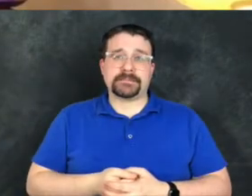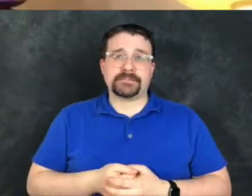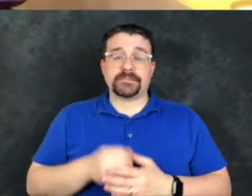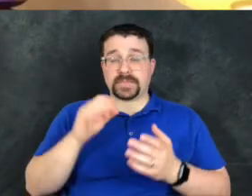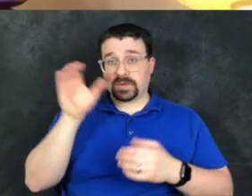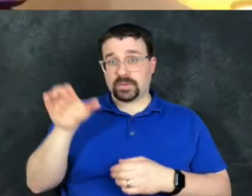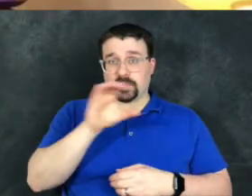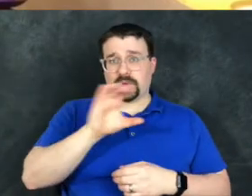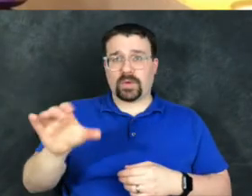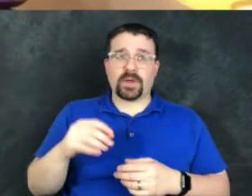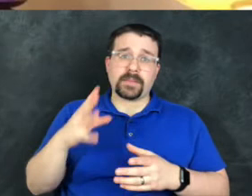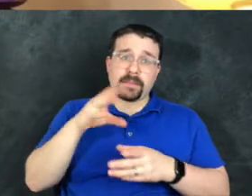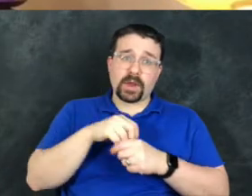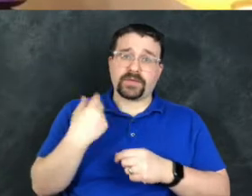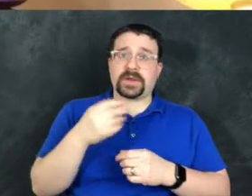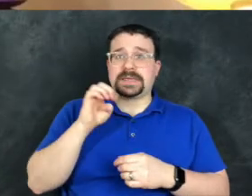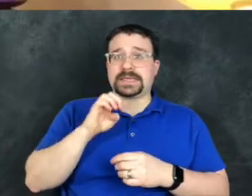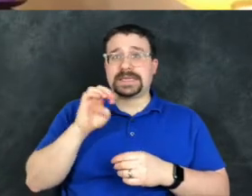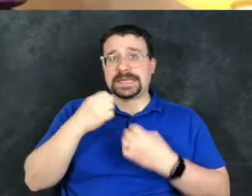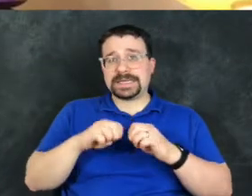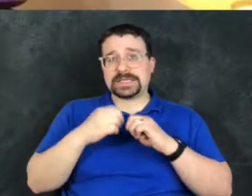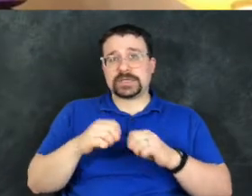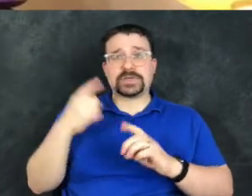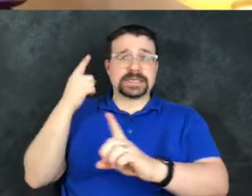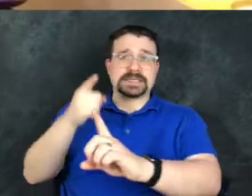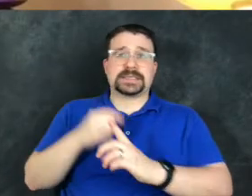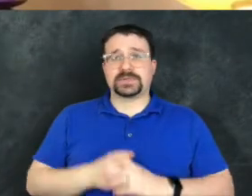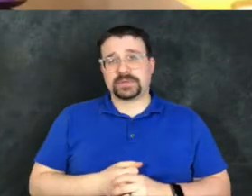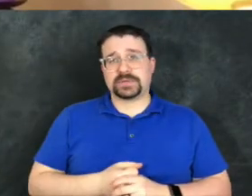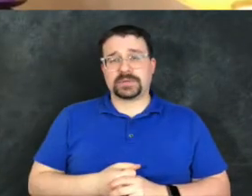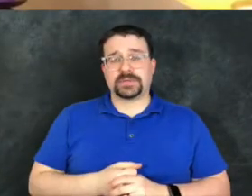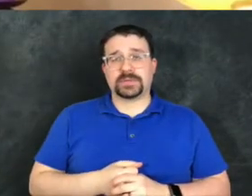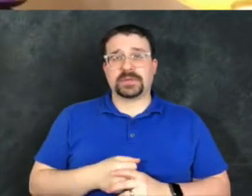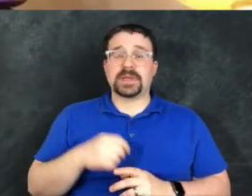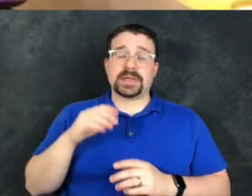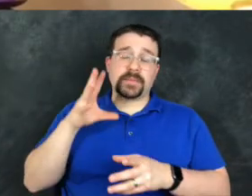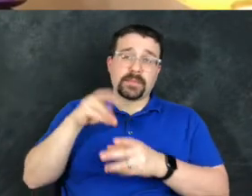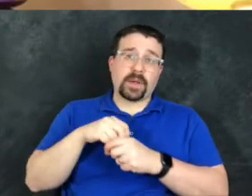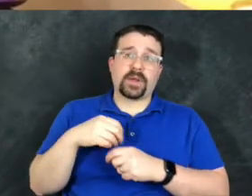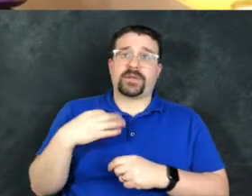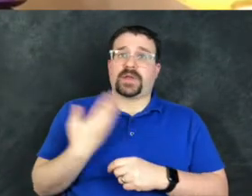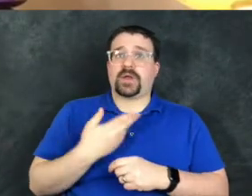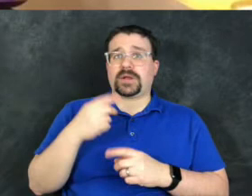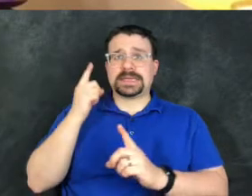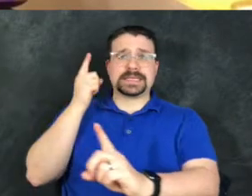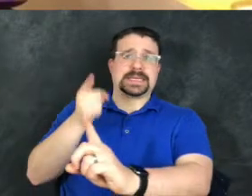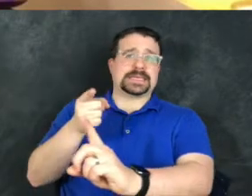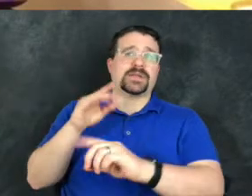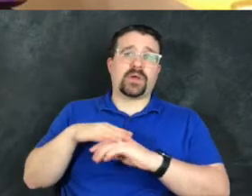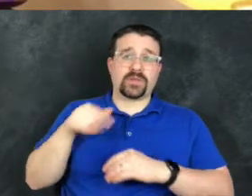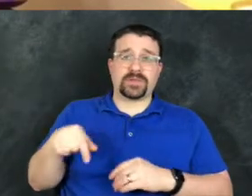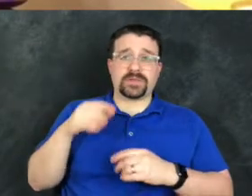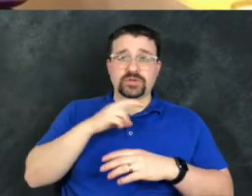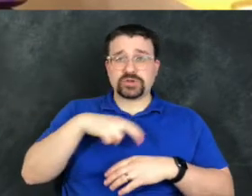shame. You see, the cross is part of our Easter destination. It's part of